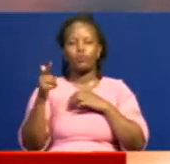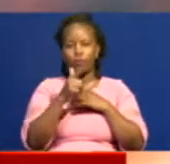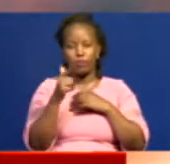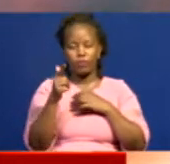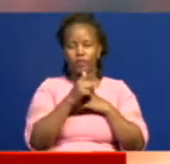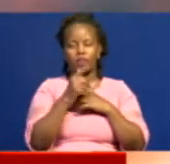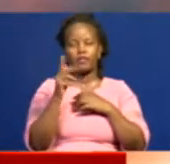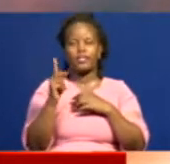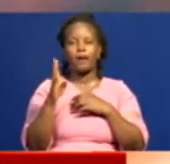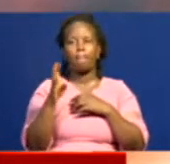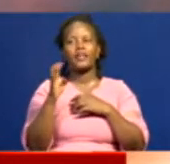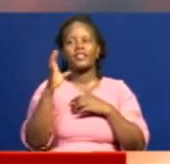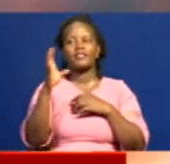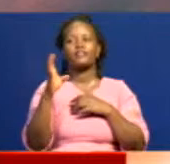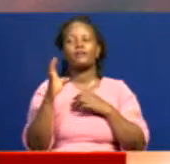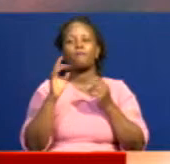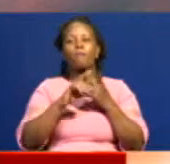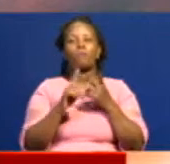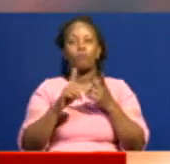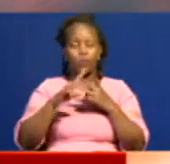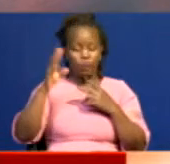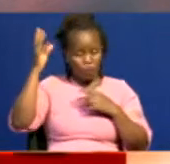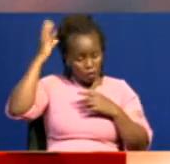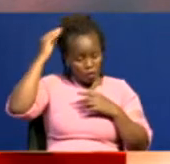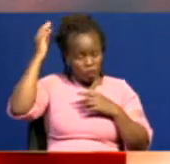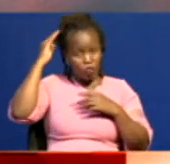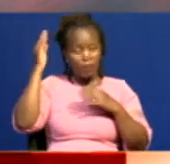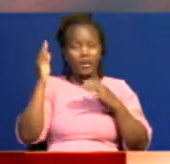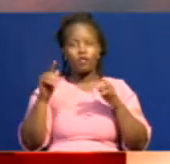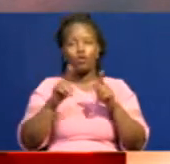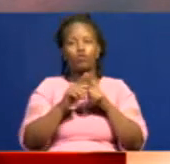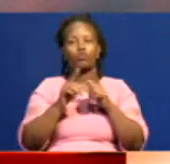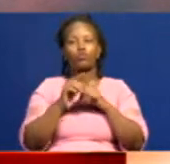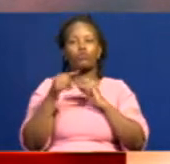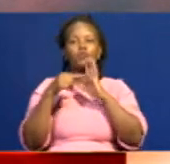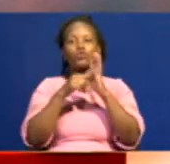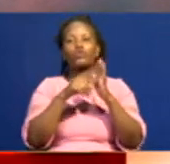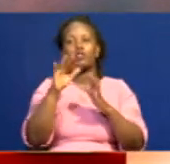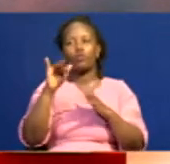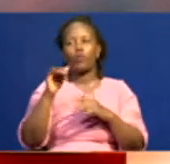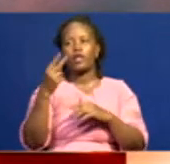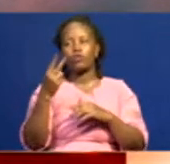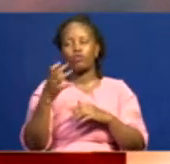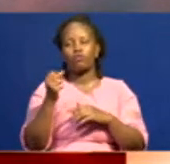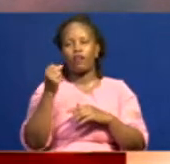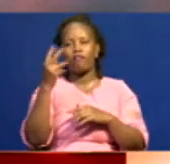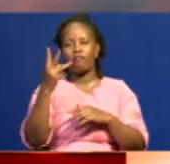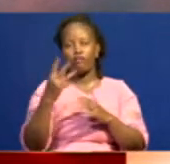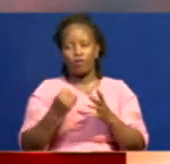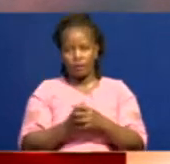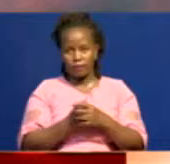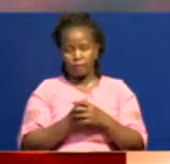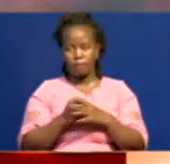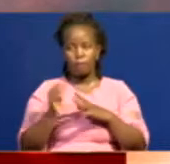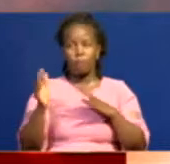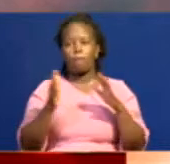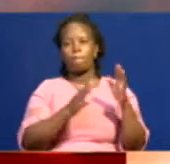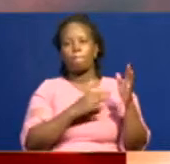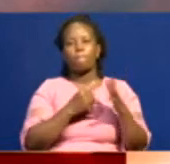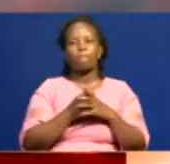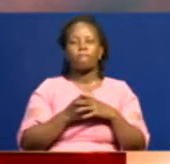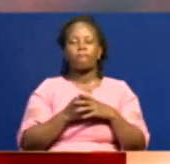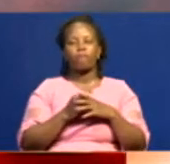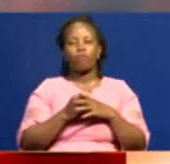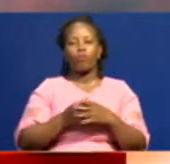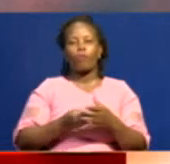versus, Somalia match is on Y254. Let's move on where the Harambee Stars, foreign-based players, Vivian